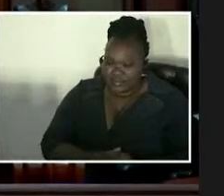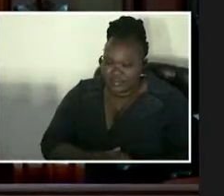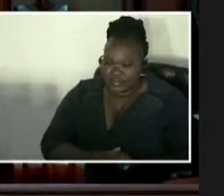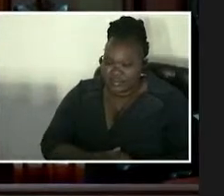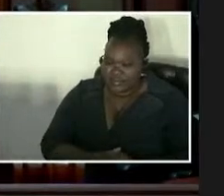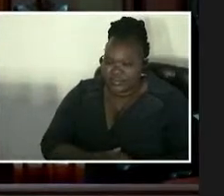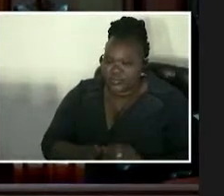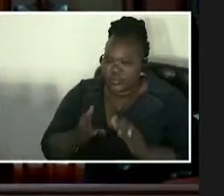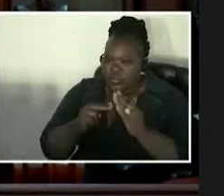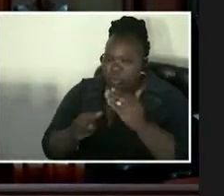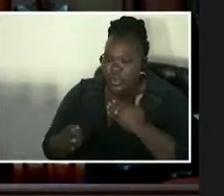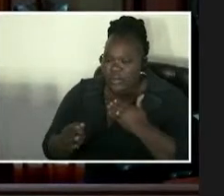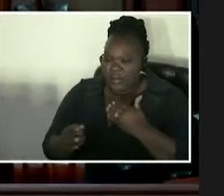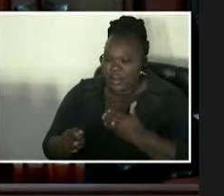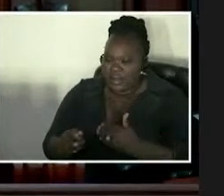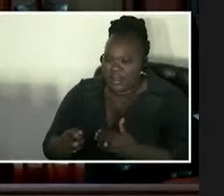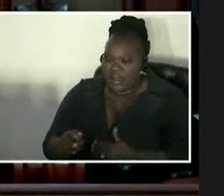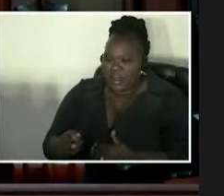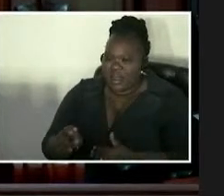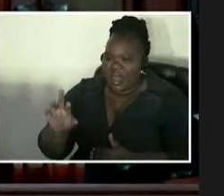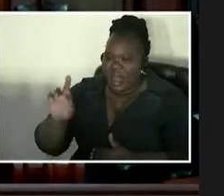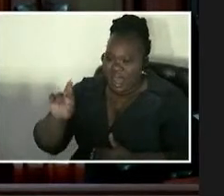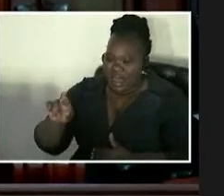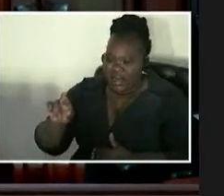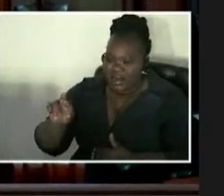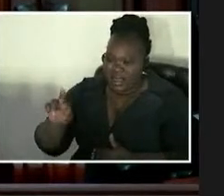this is honorable arvierana